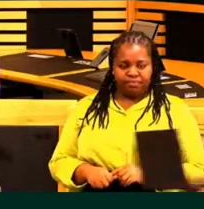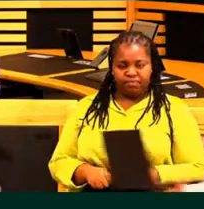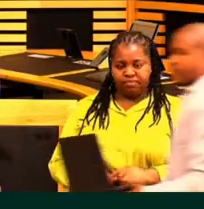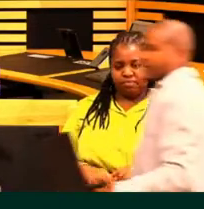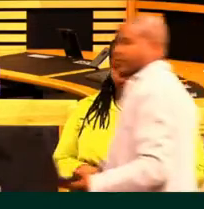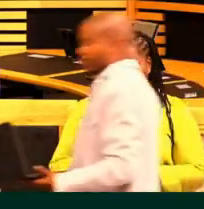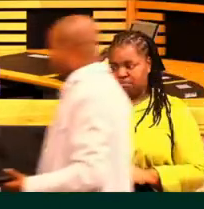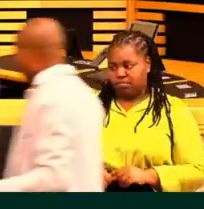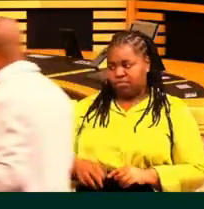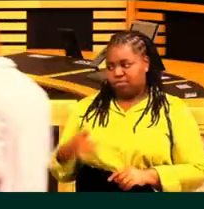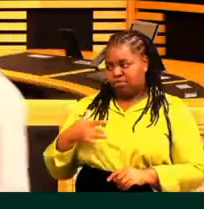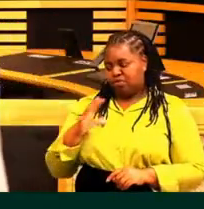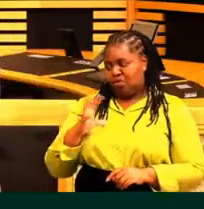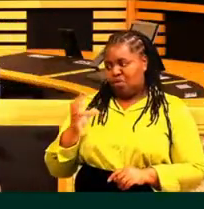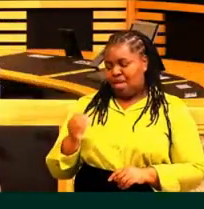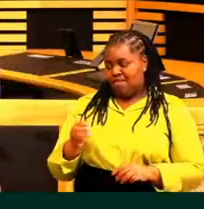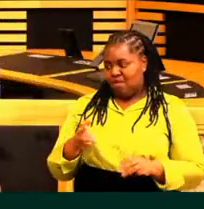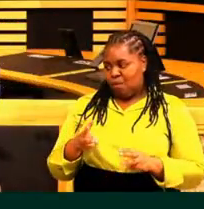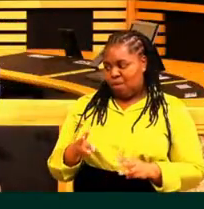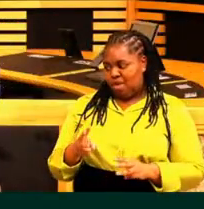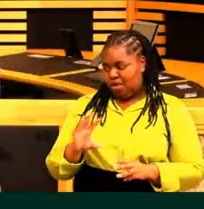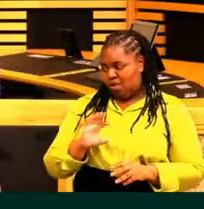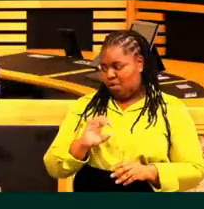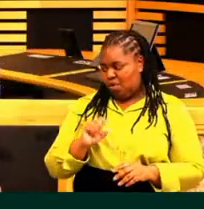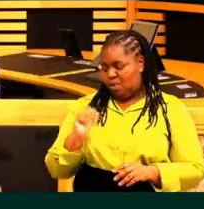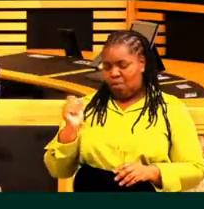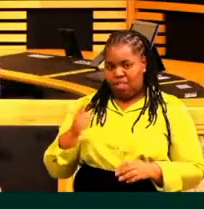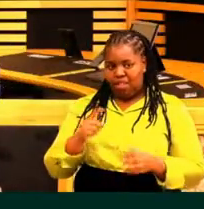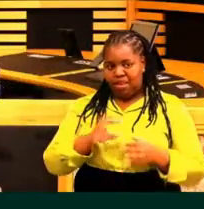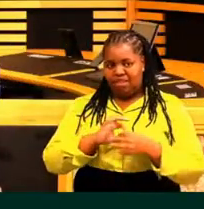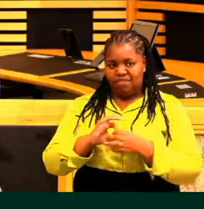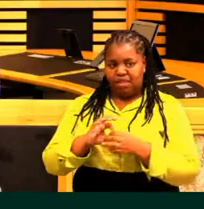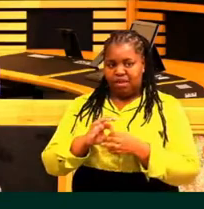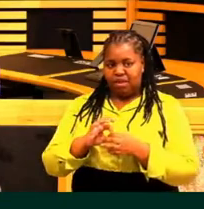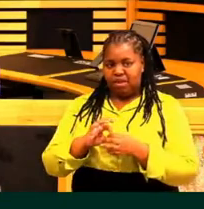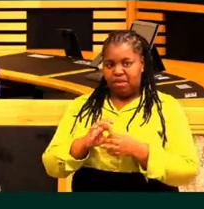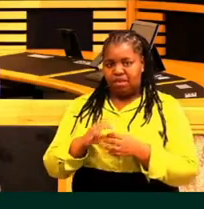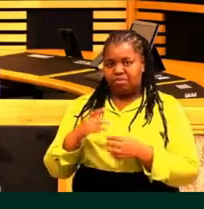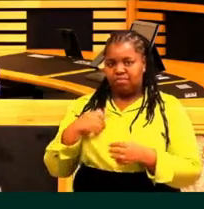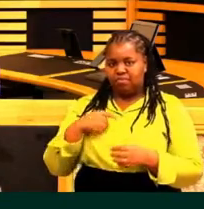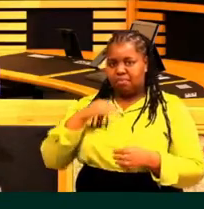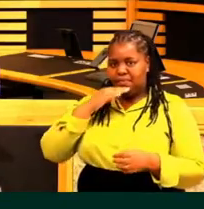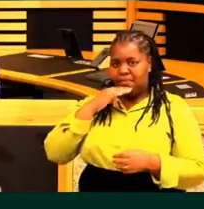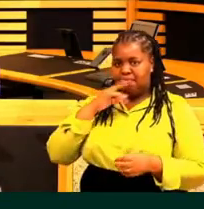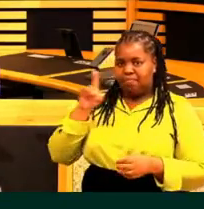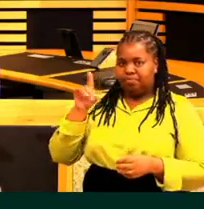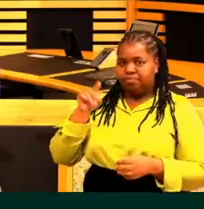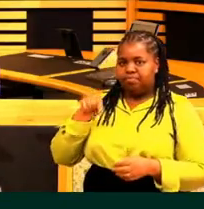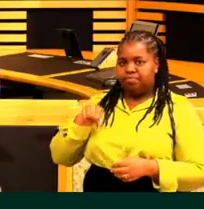honorable Premiere and all relevant stakeholders as the uh